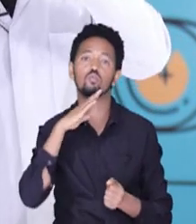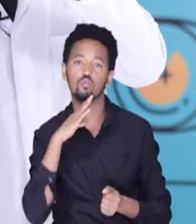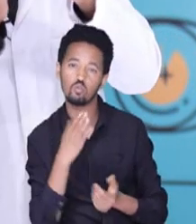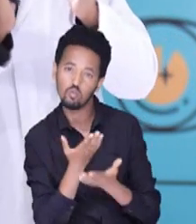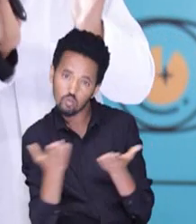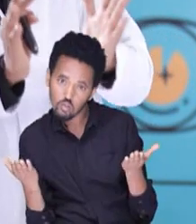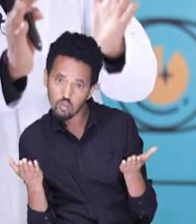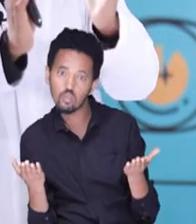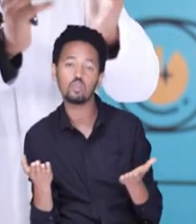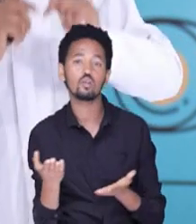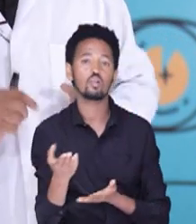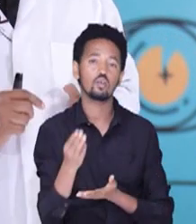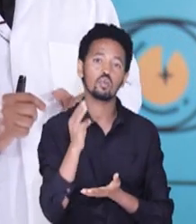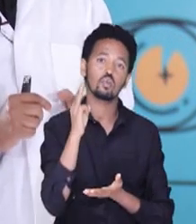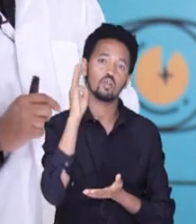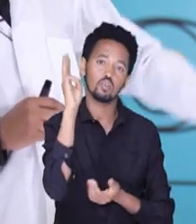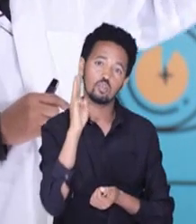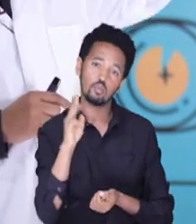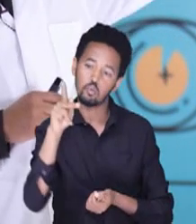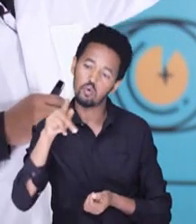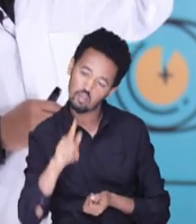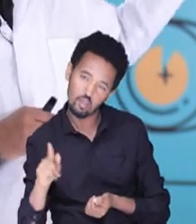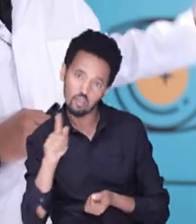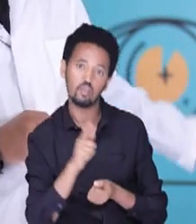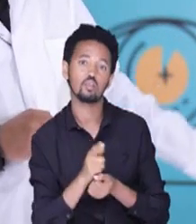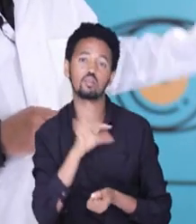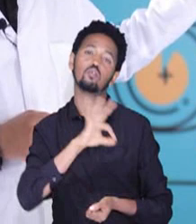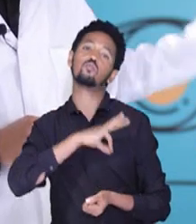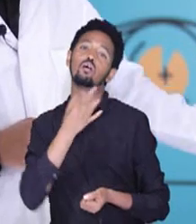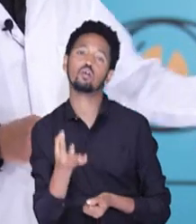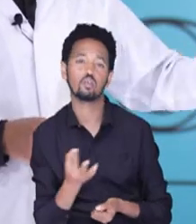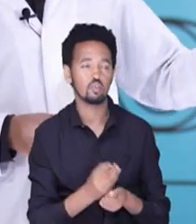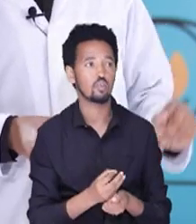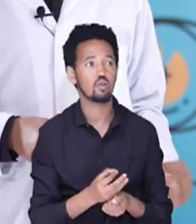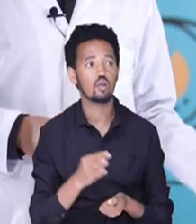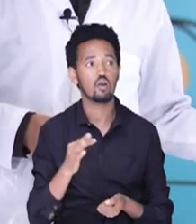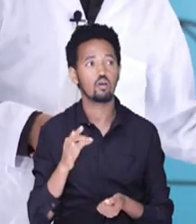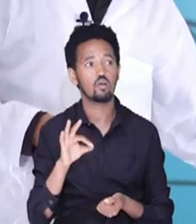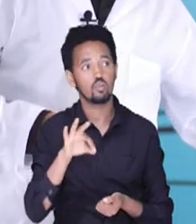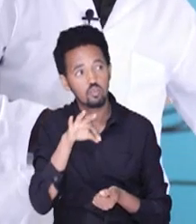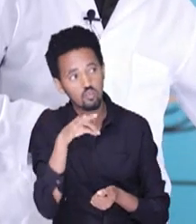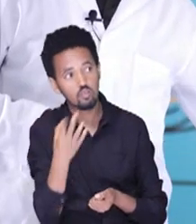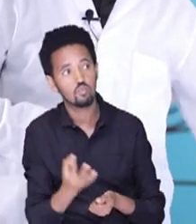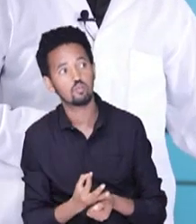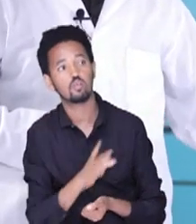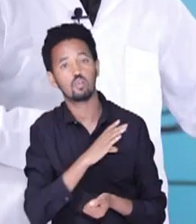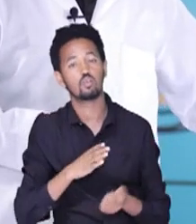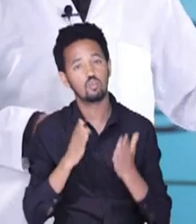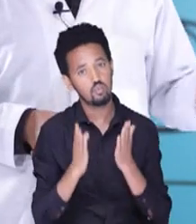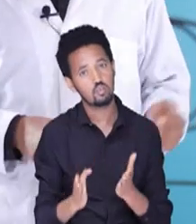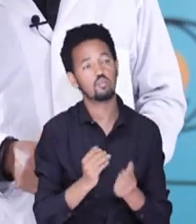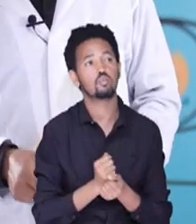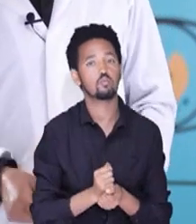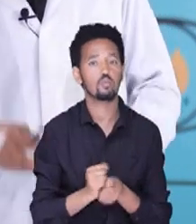with Spain and France. Then, failure to lead criticism of the king